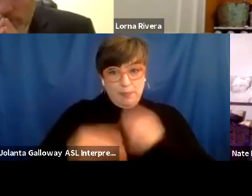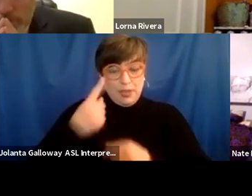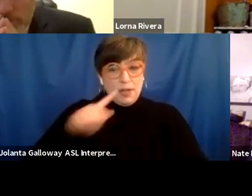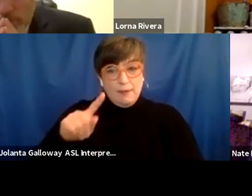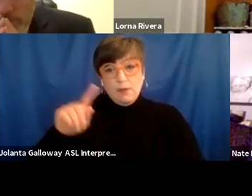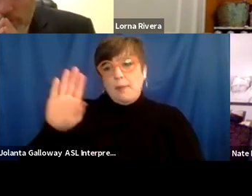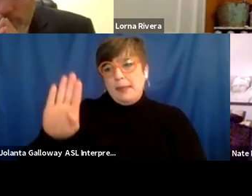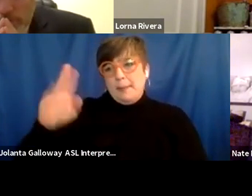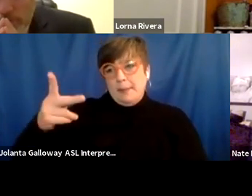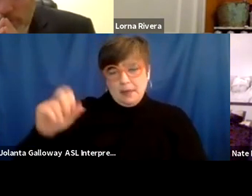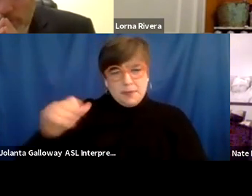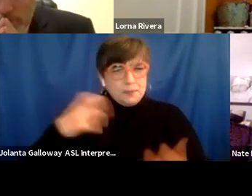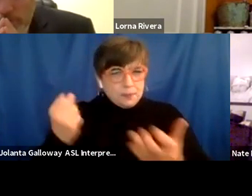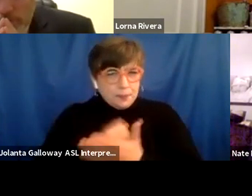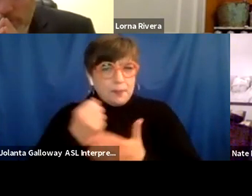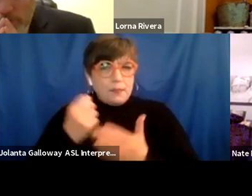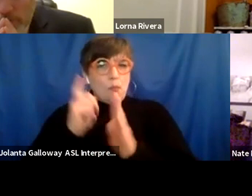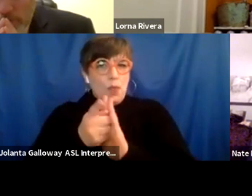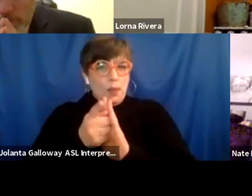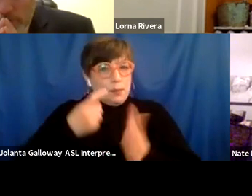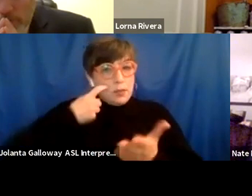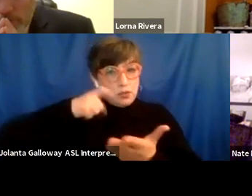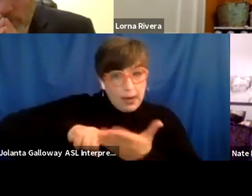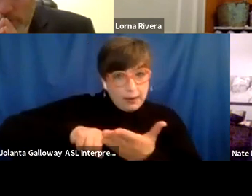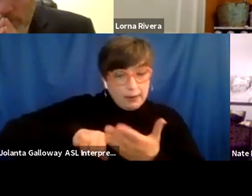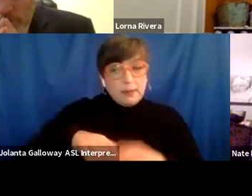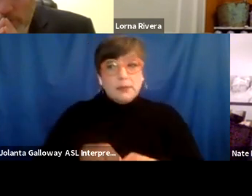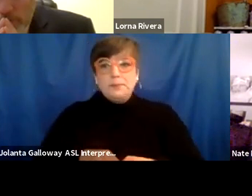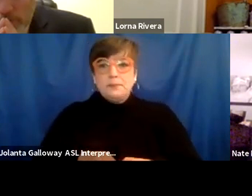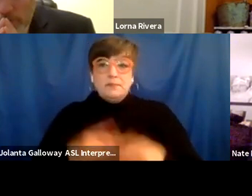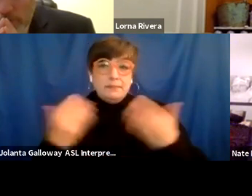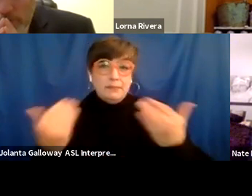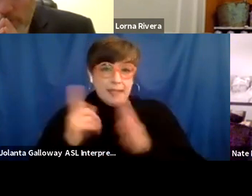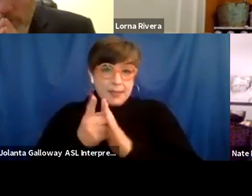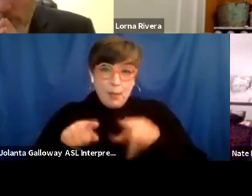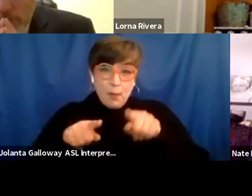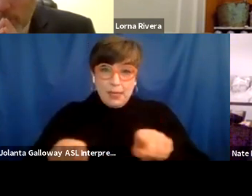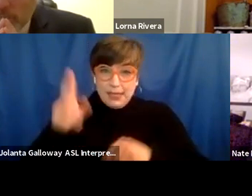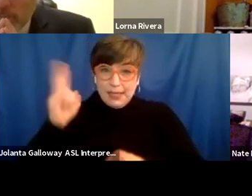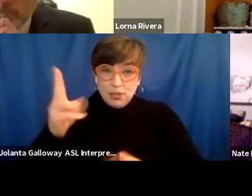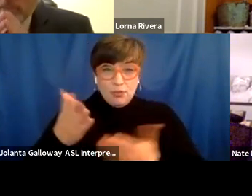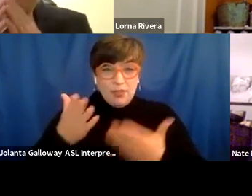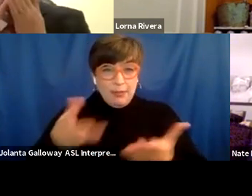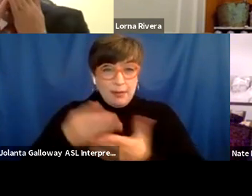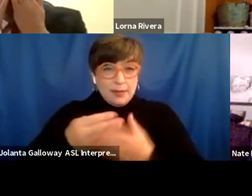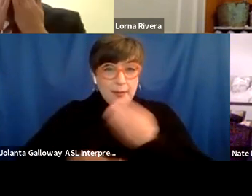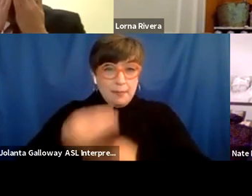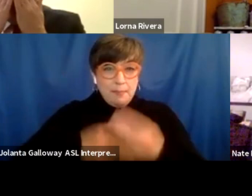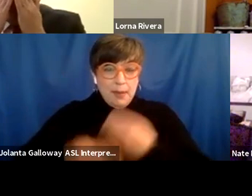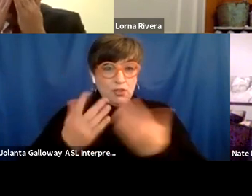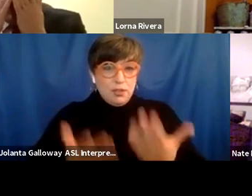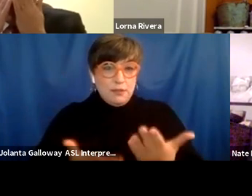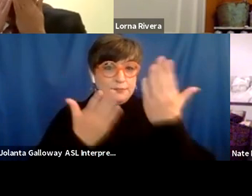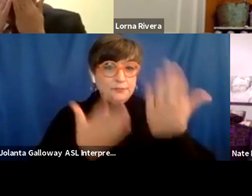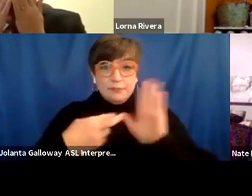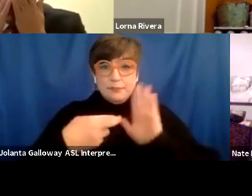Schools, I just wanted to take a moment to recognize this moment in history. This budget proposal